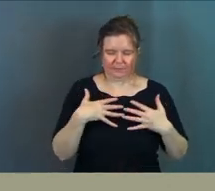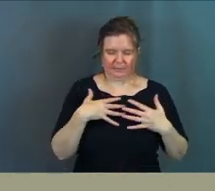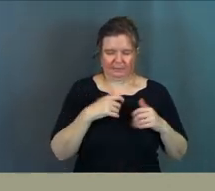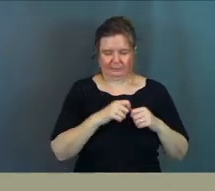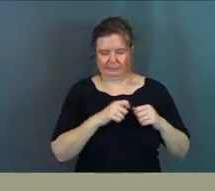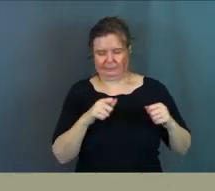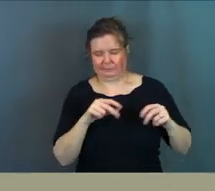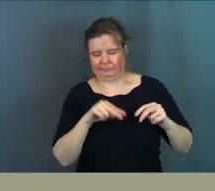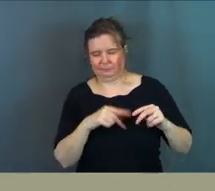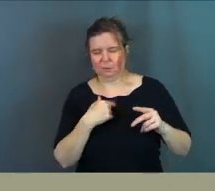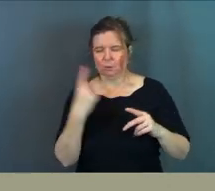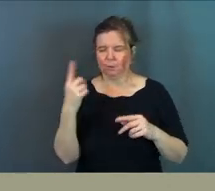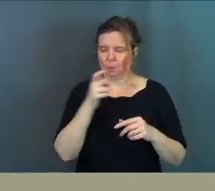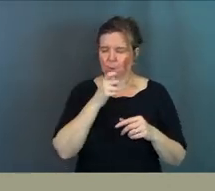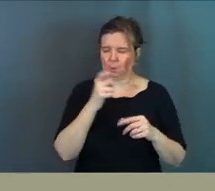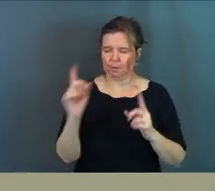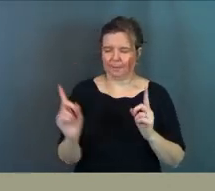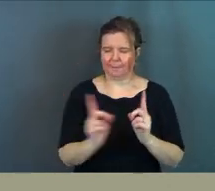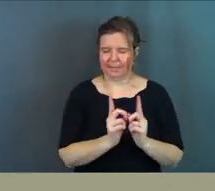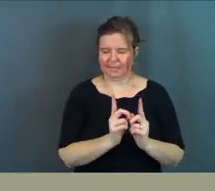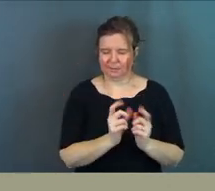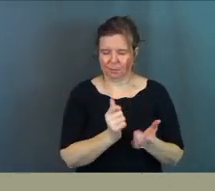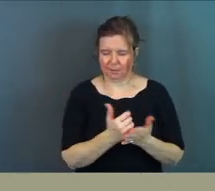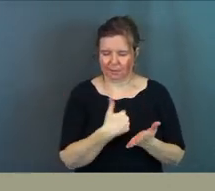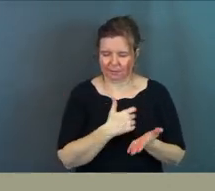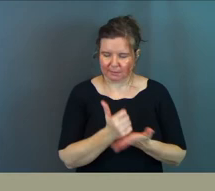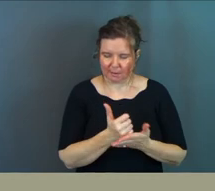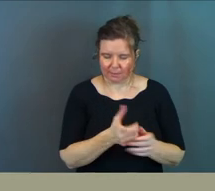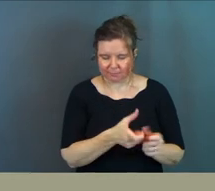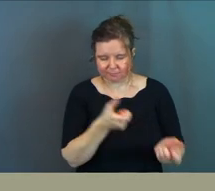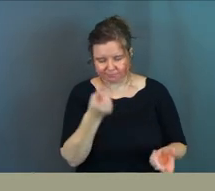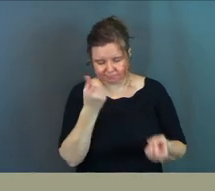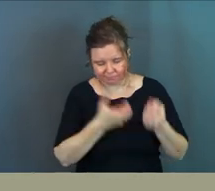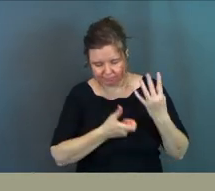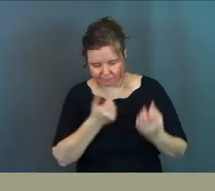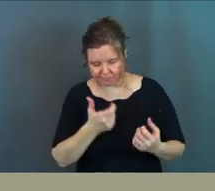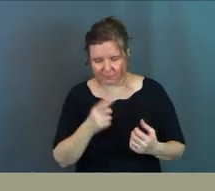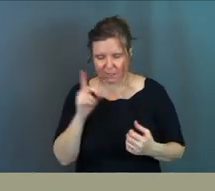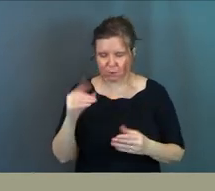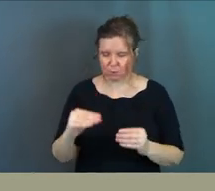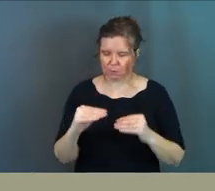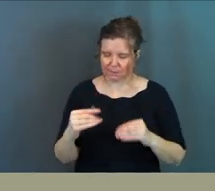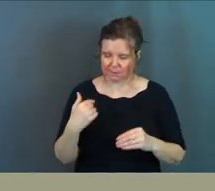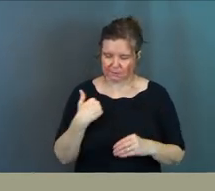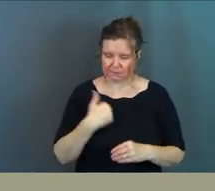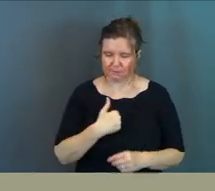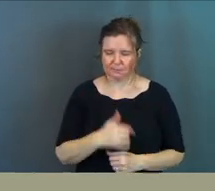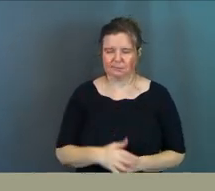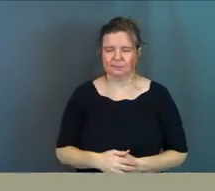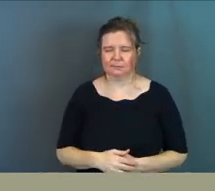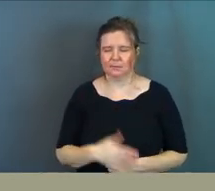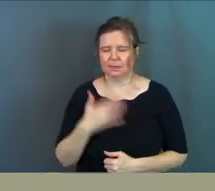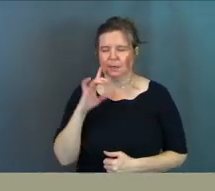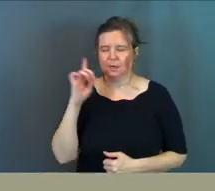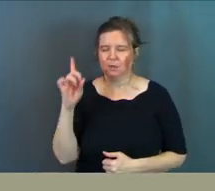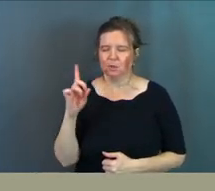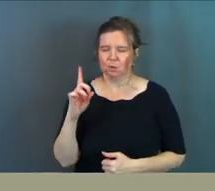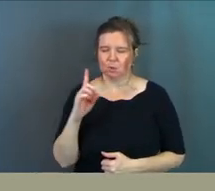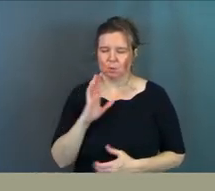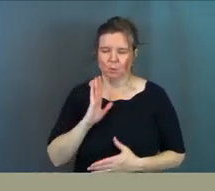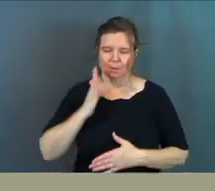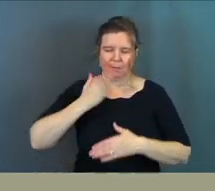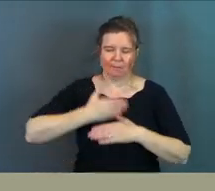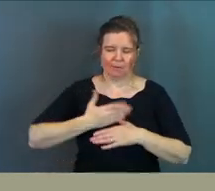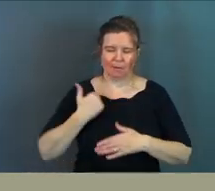go. You'd be the one who meets us there. And God, that you would teach us. And that, God, you would invade